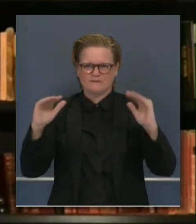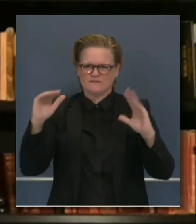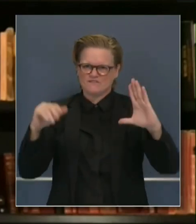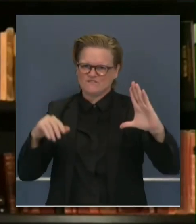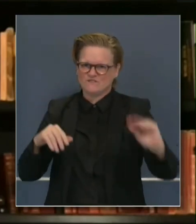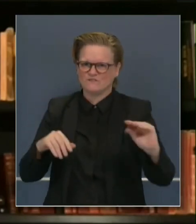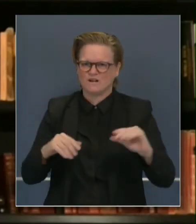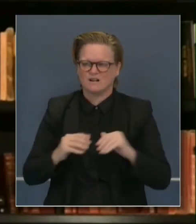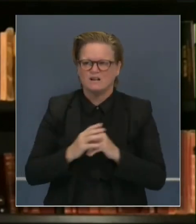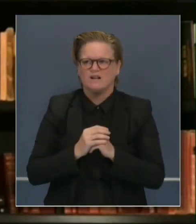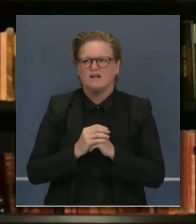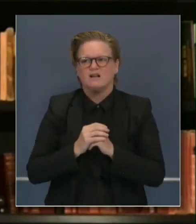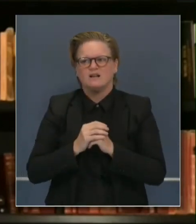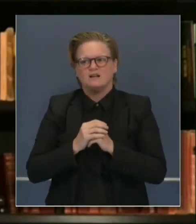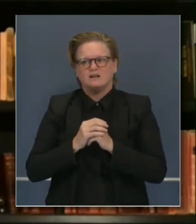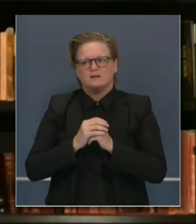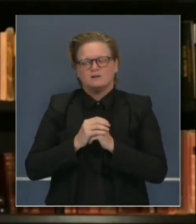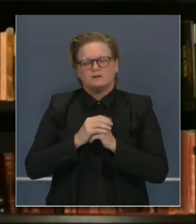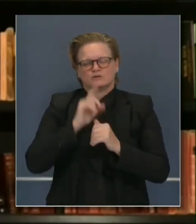in the midsummer